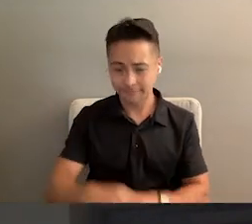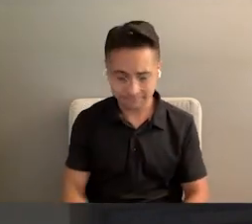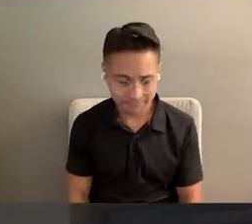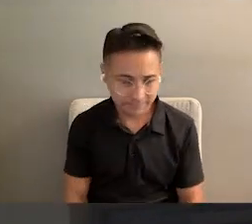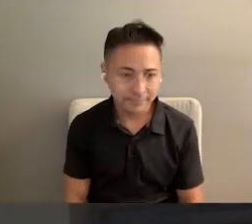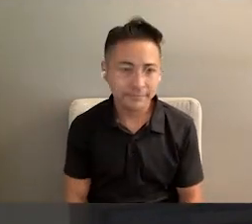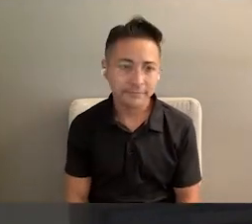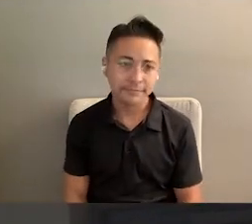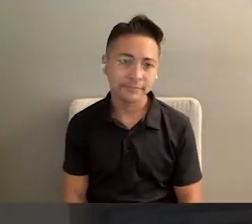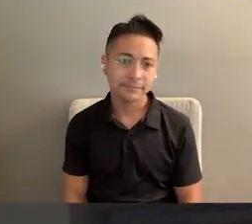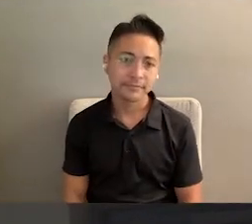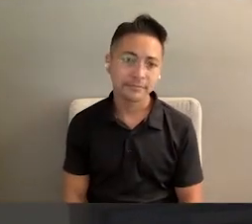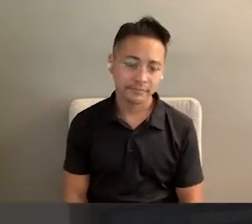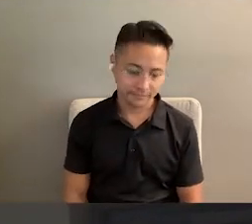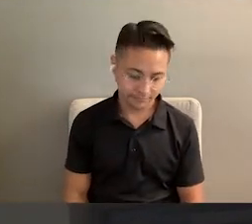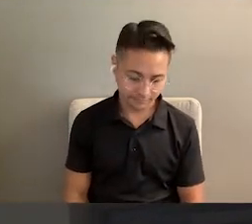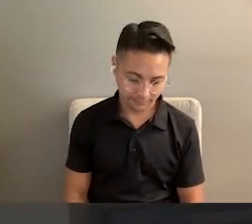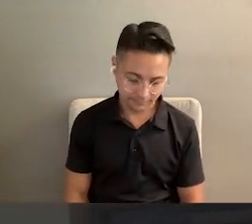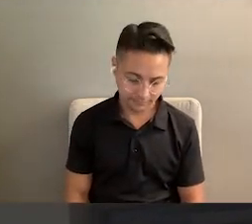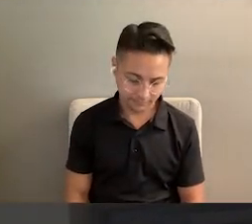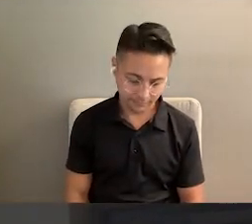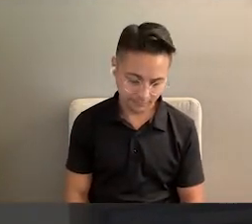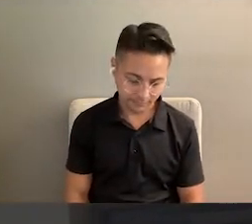CDC Plus covers camps. Yes, ma'am.